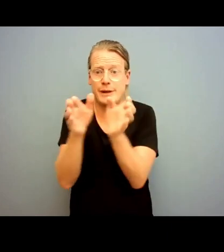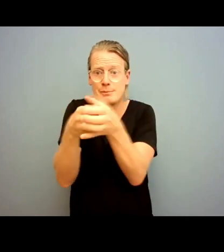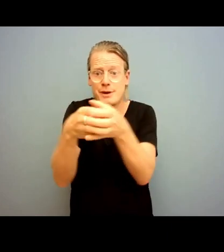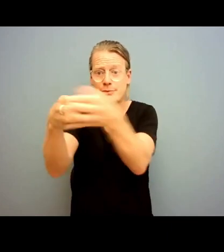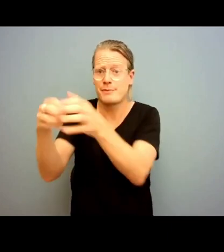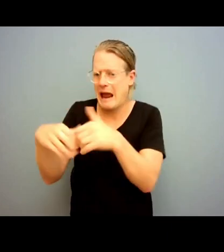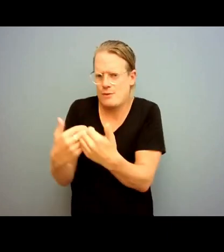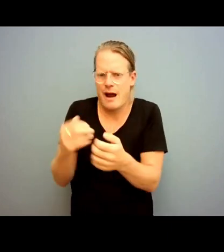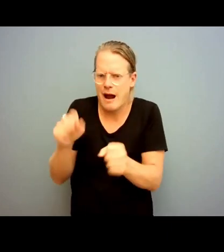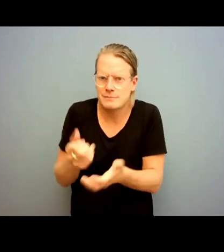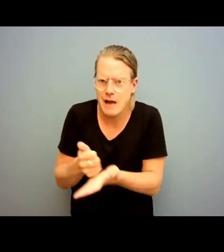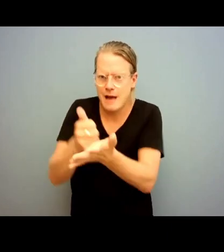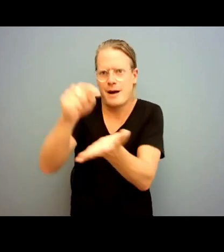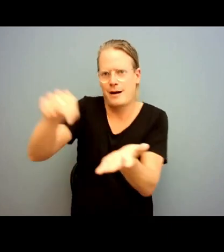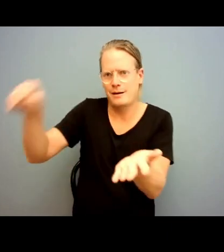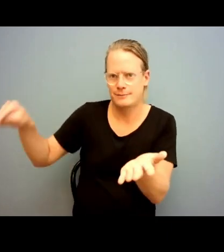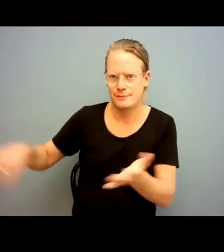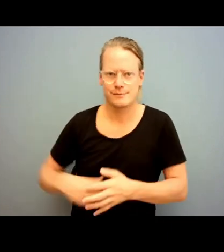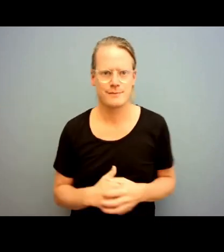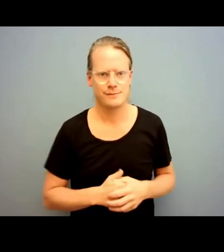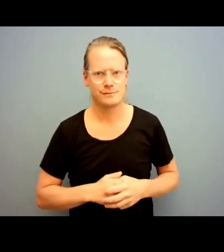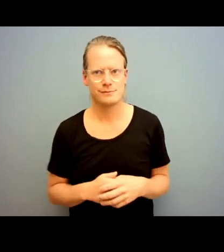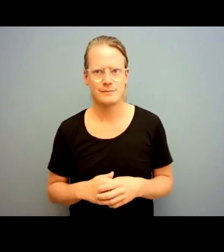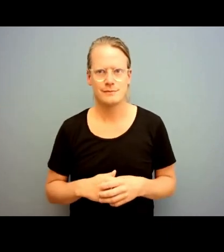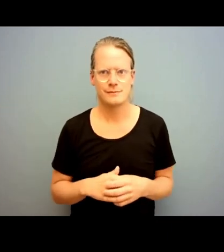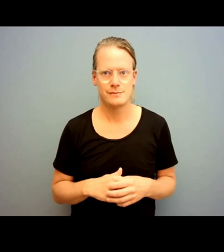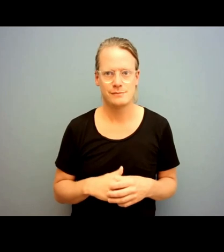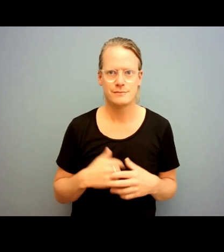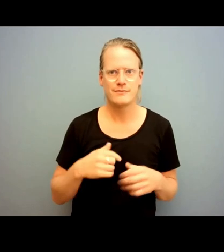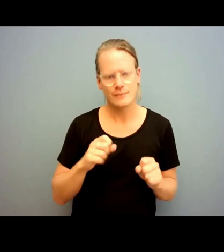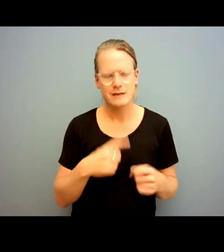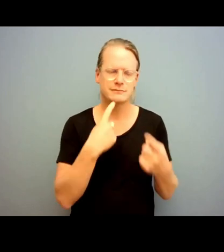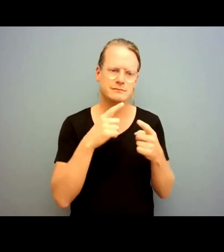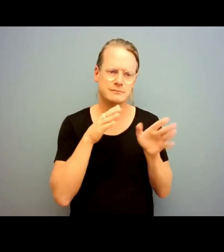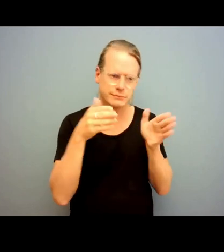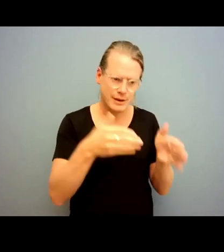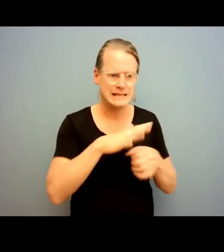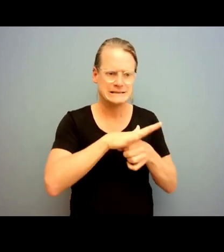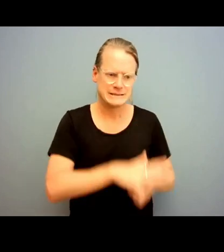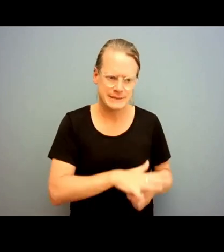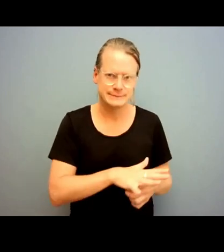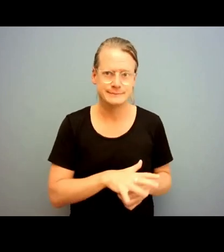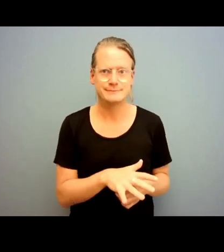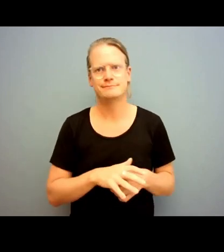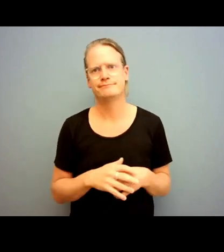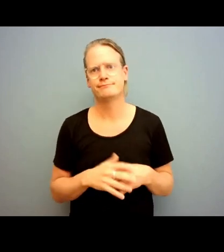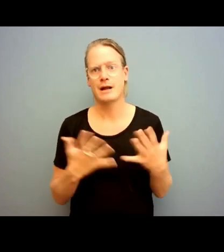provision. And we will also talk about discrimination, multiple discrimination, and how that can be